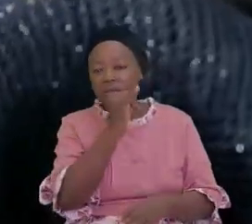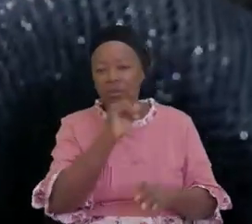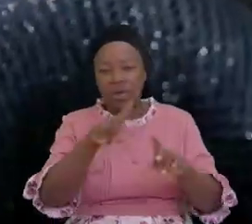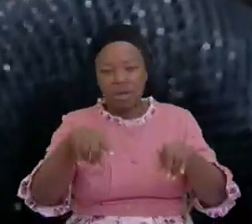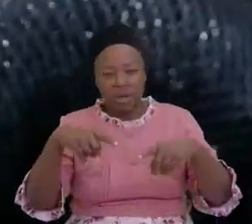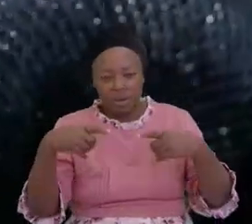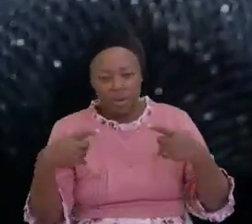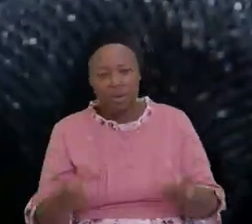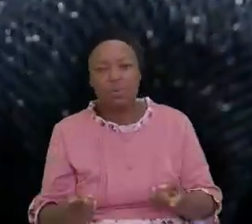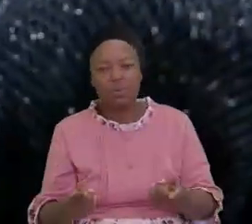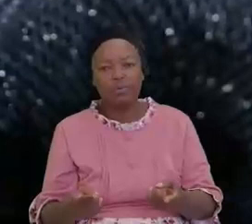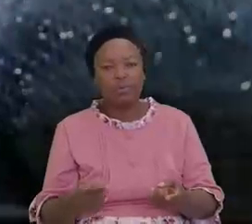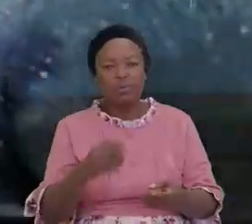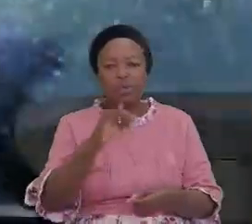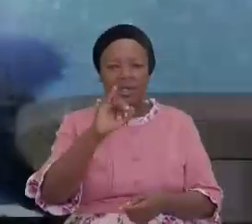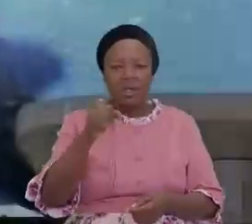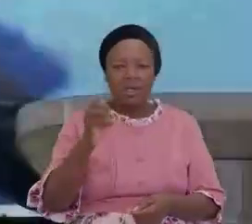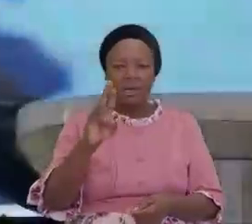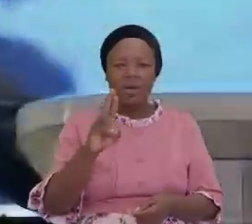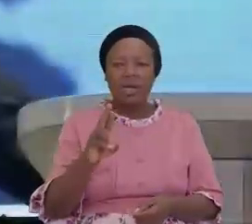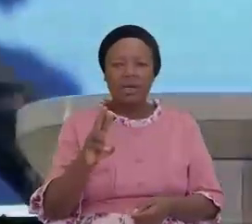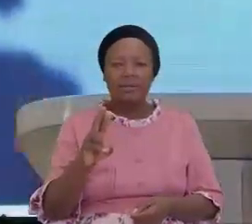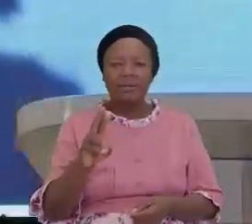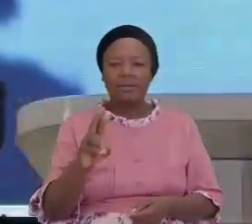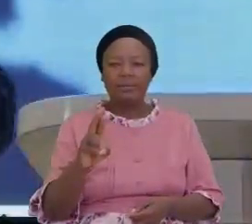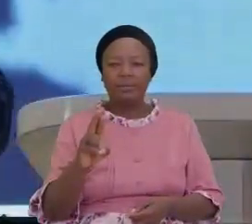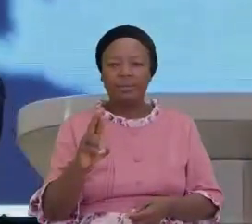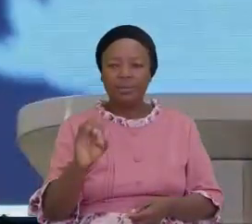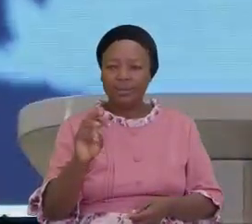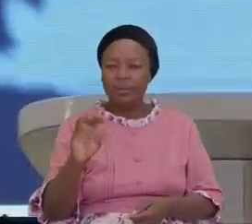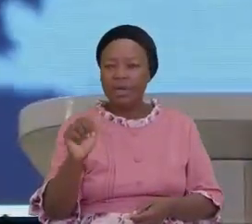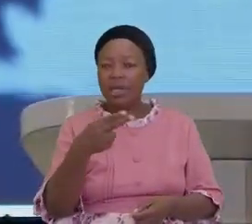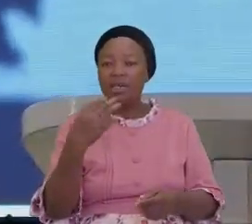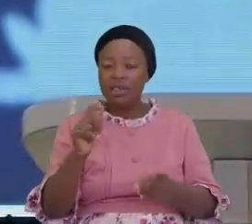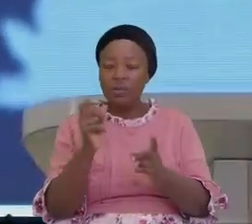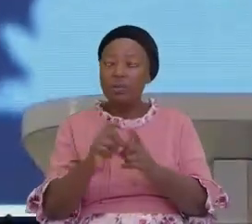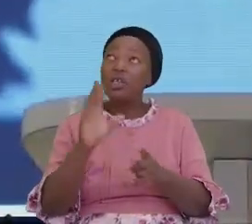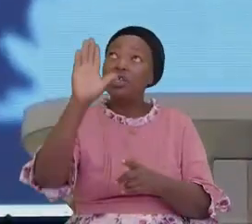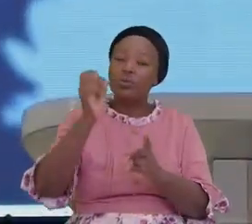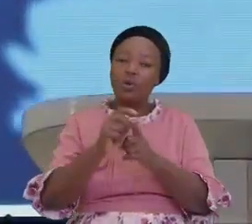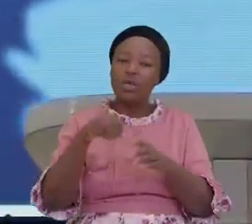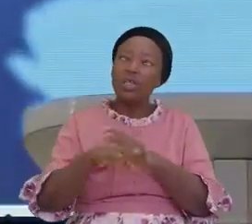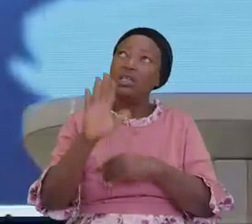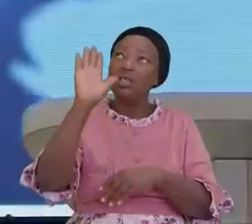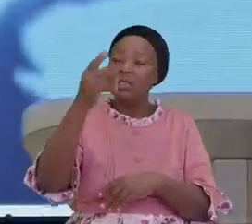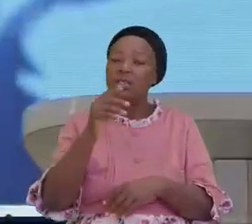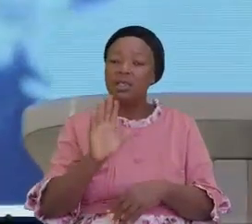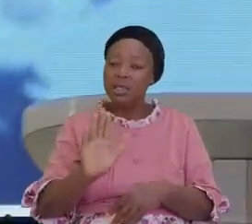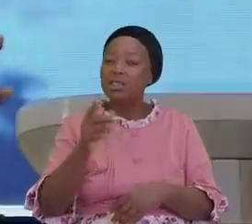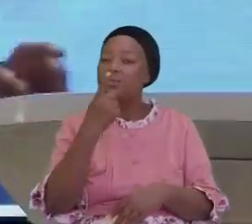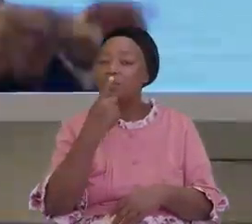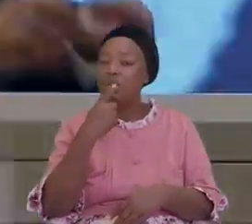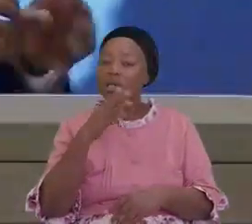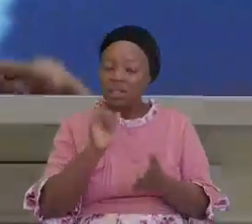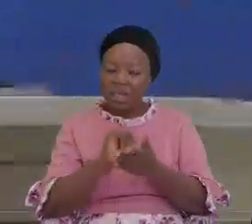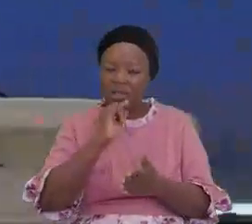Jeremiah, the word in his mouth. And that is what he took with him, the word in his